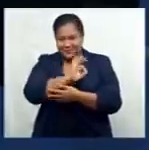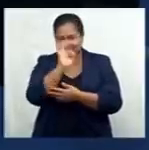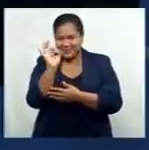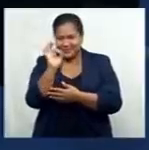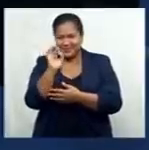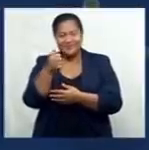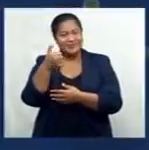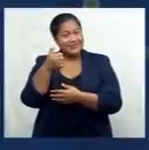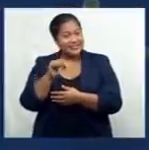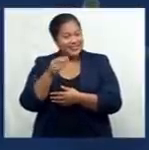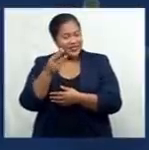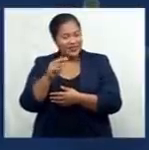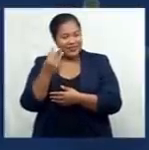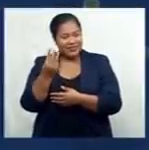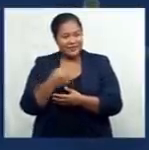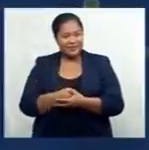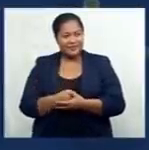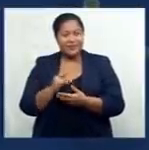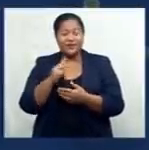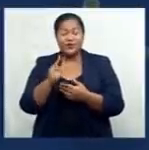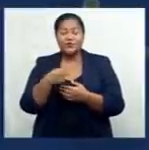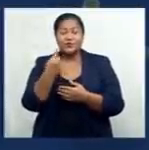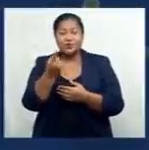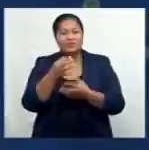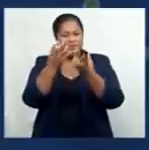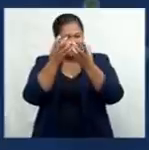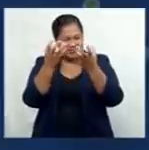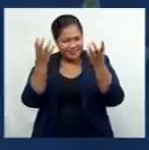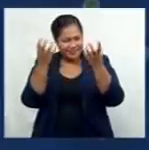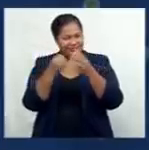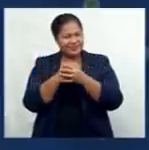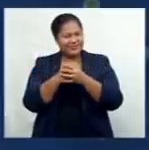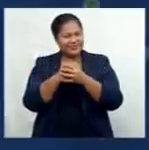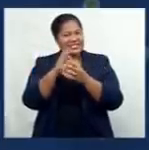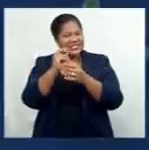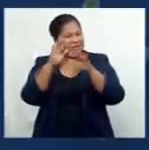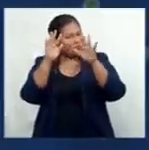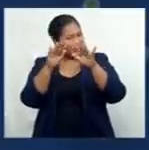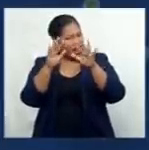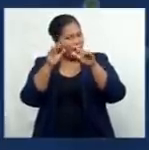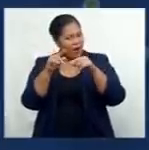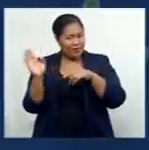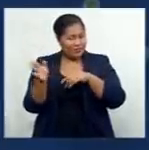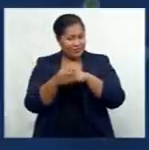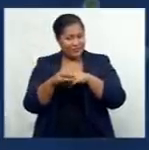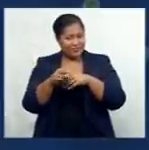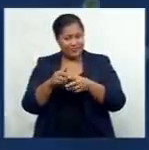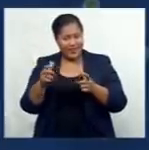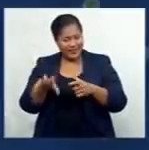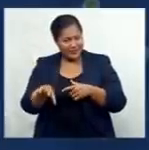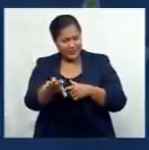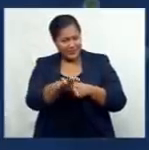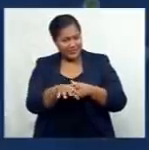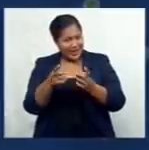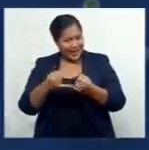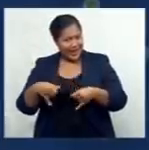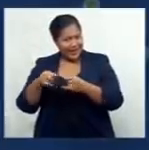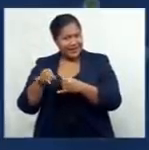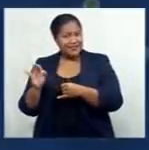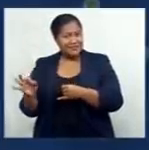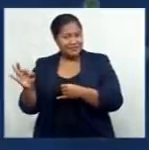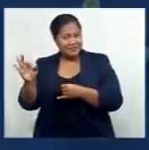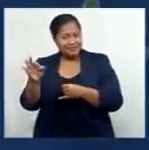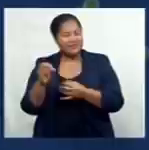at 6:33. For tomorrow, cloudy periods with brief showers over the interior of the larger islands.